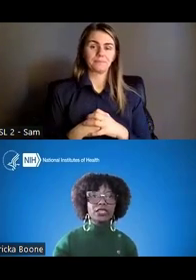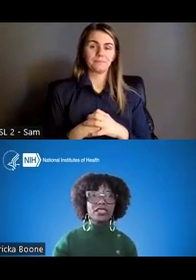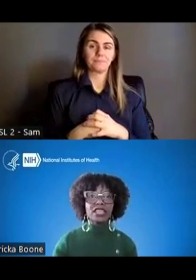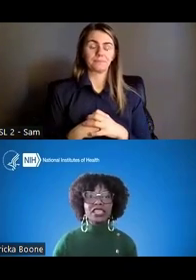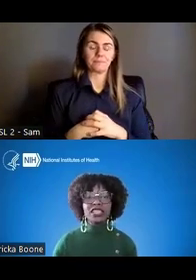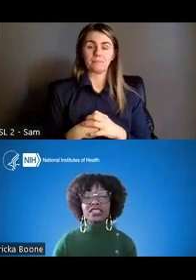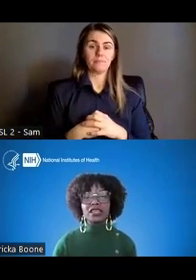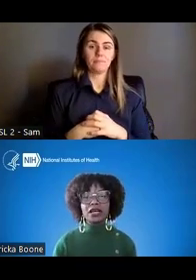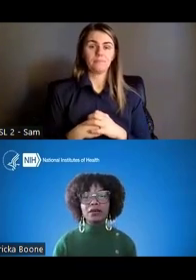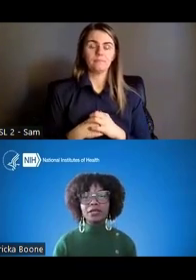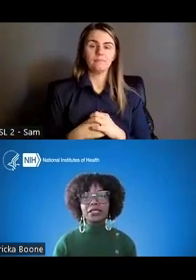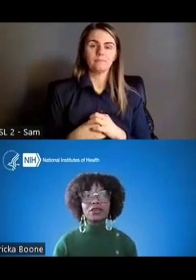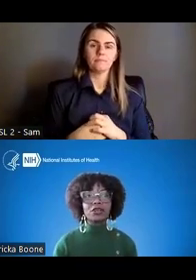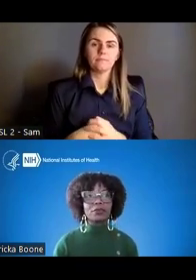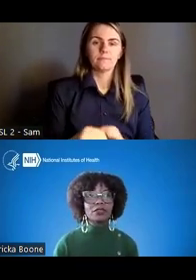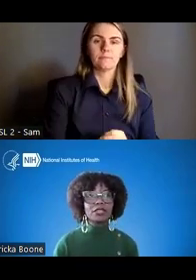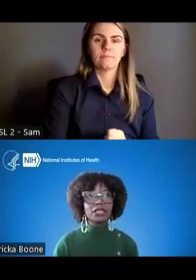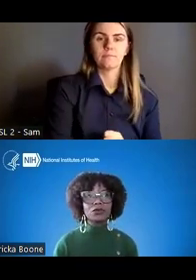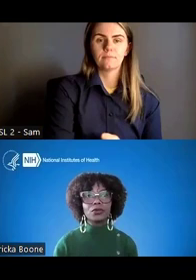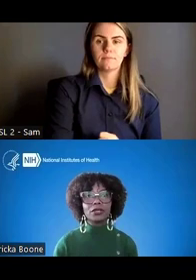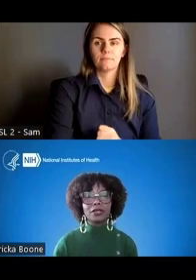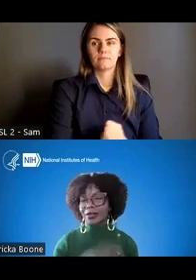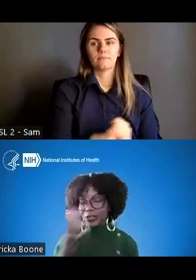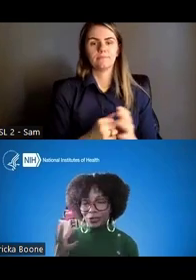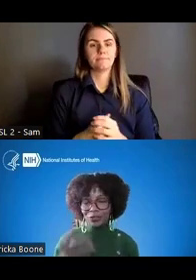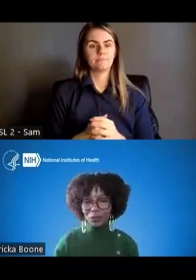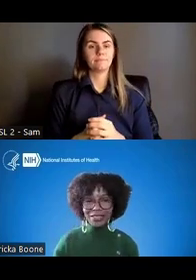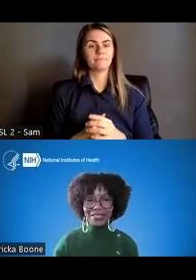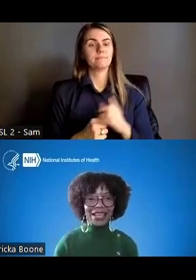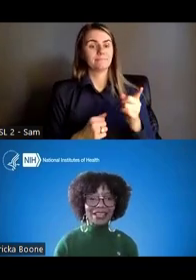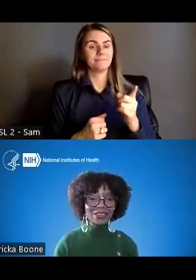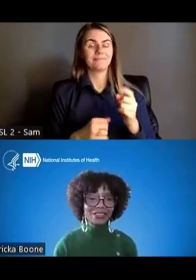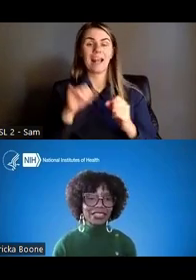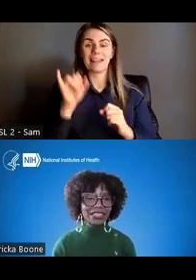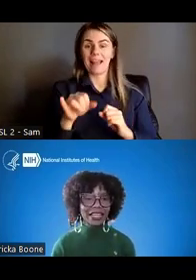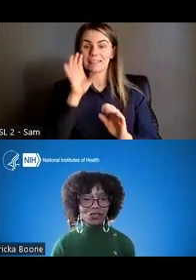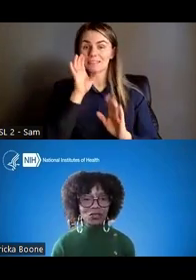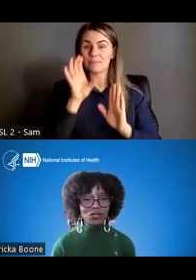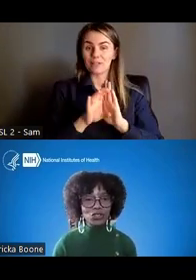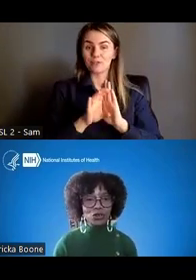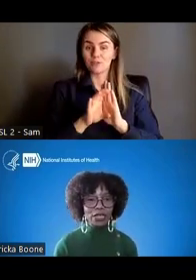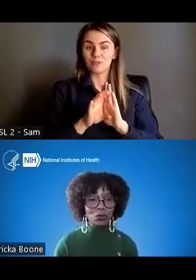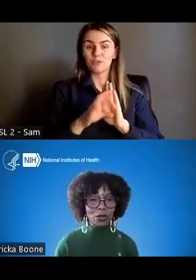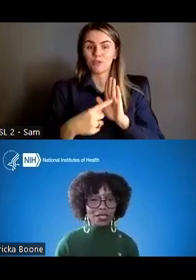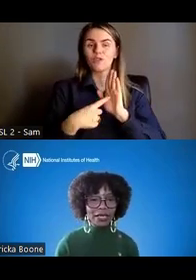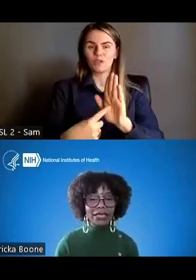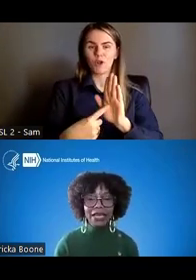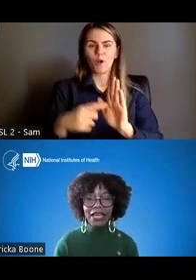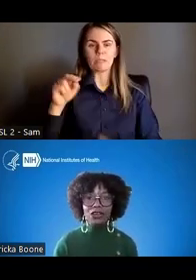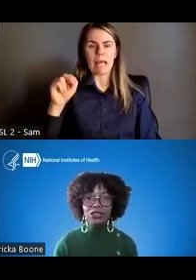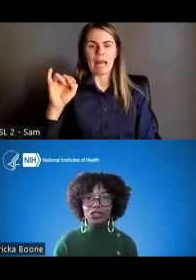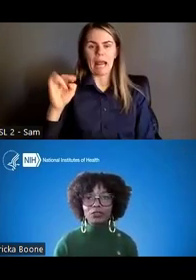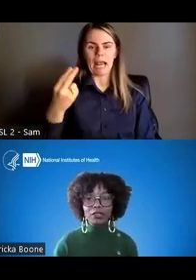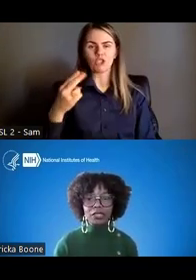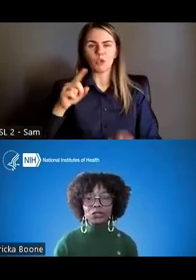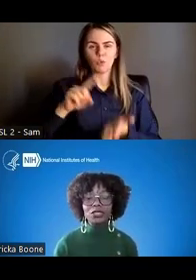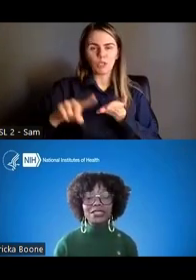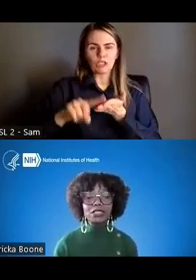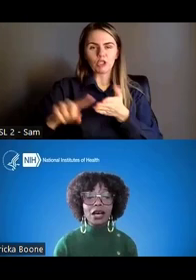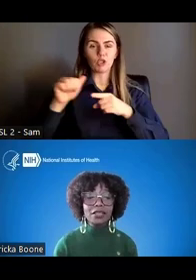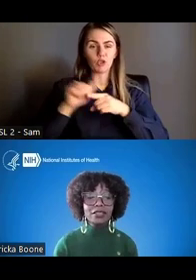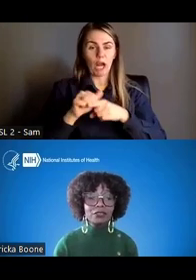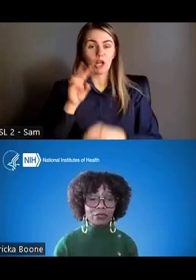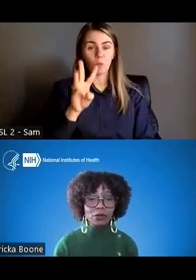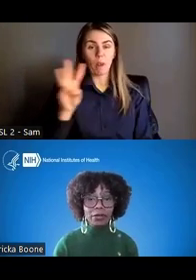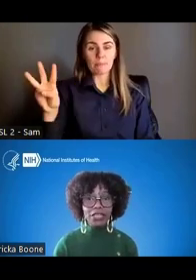So this is a diagram of the, or a cartoon if you want to say, of the NIH research training website. Here you can provide, you can